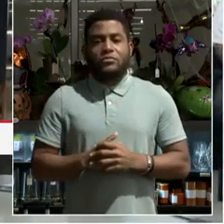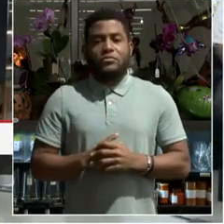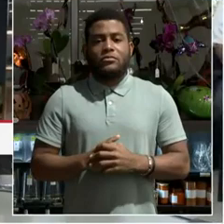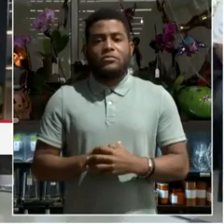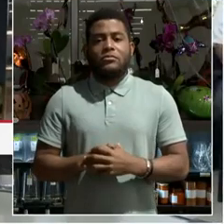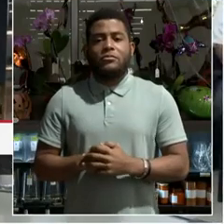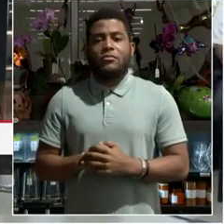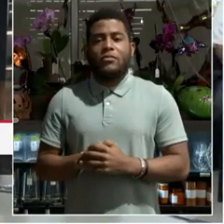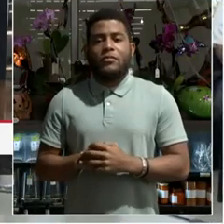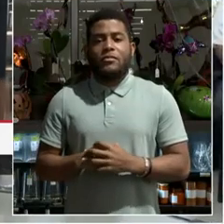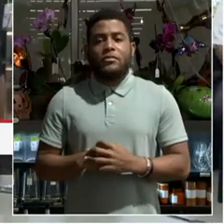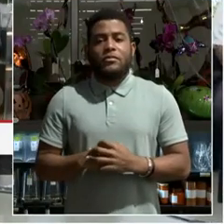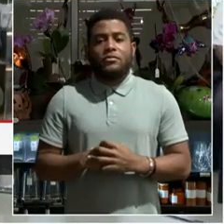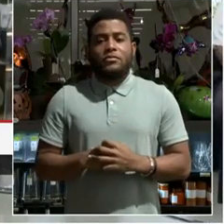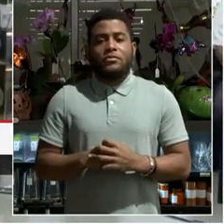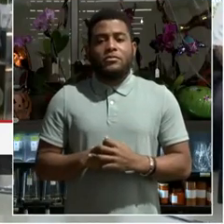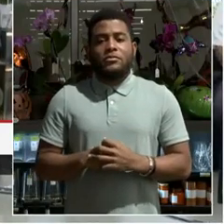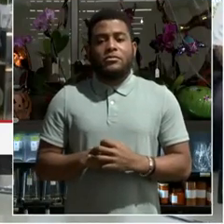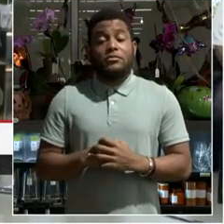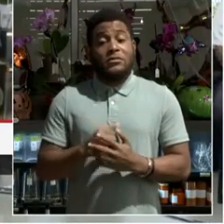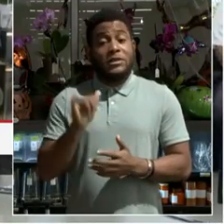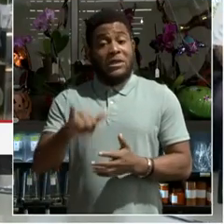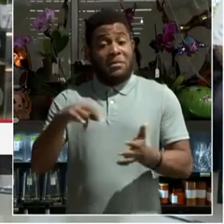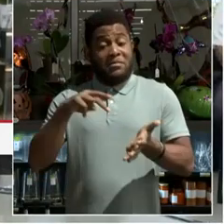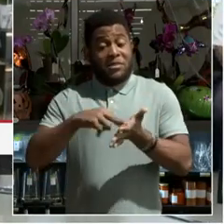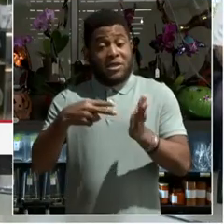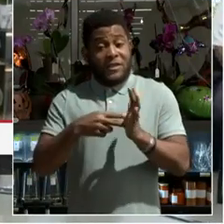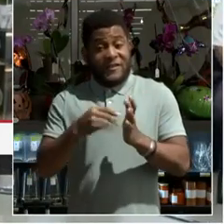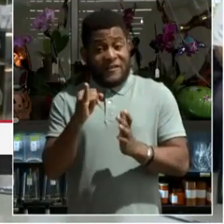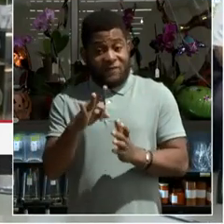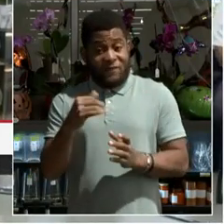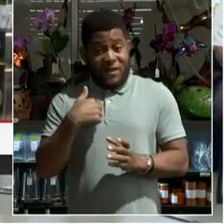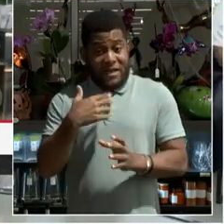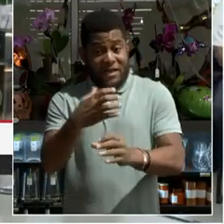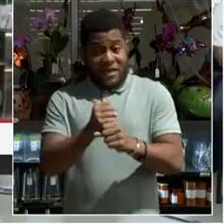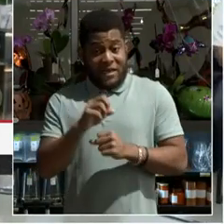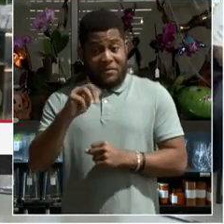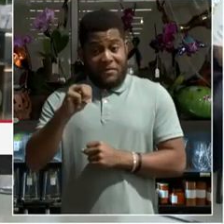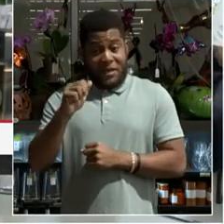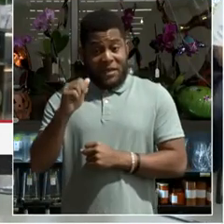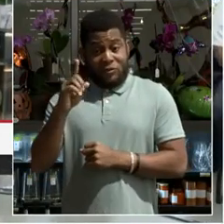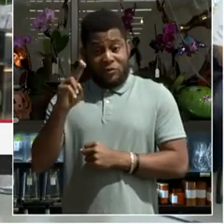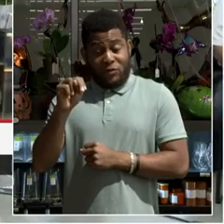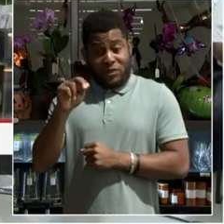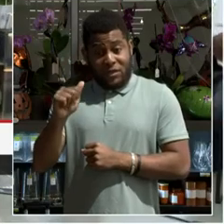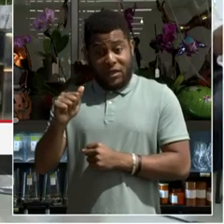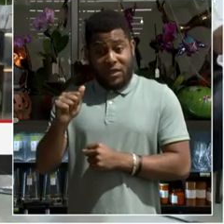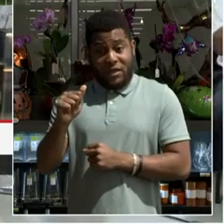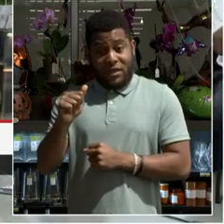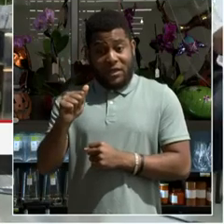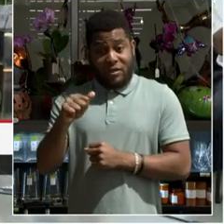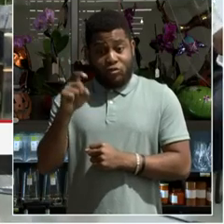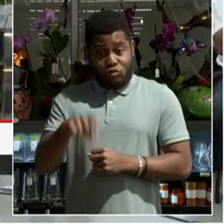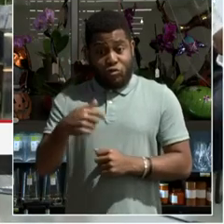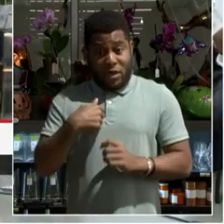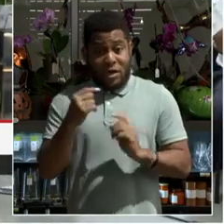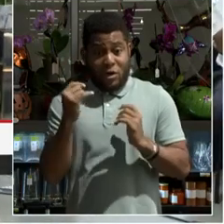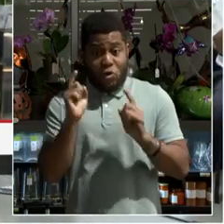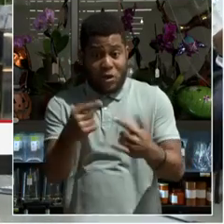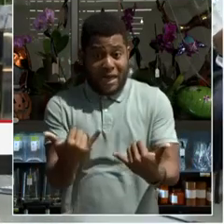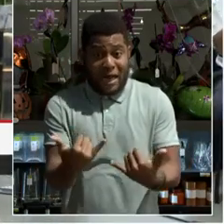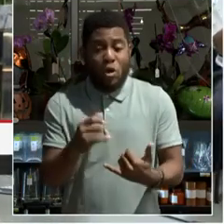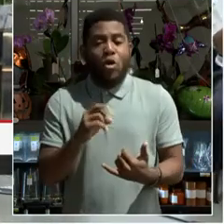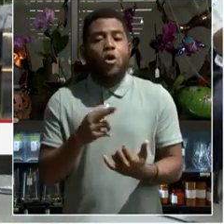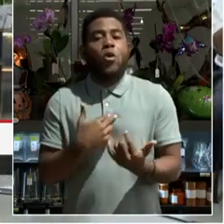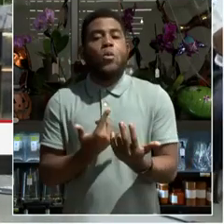Does that mean that if I got the Moderna initially, I should come now, or does it mean I should wait if I'm immunosuppressed?